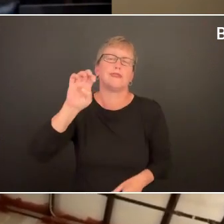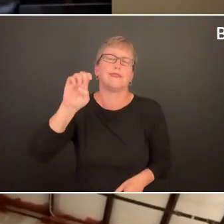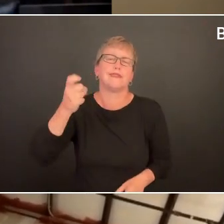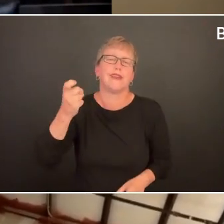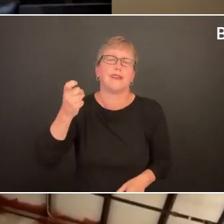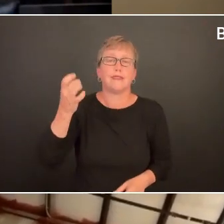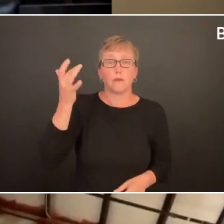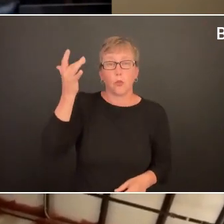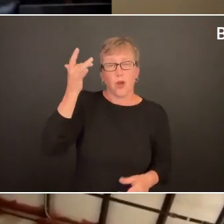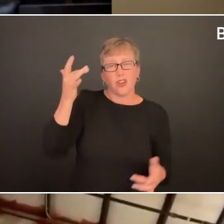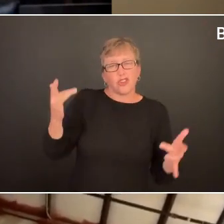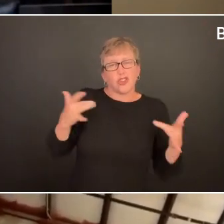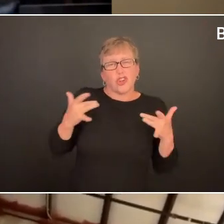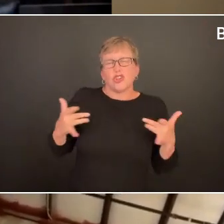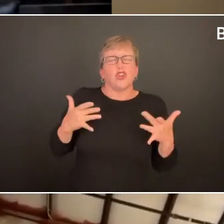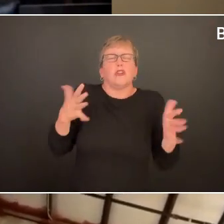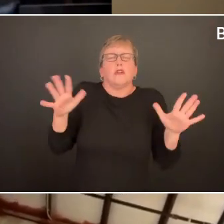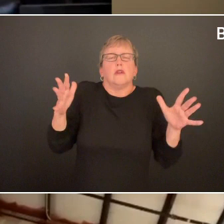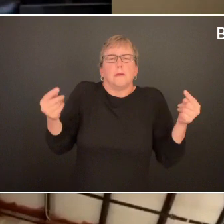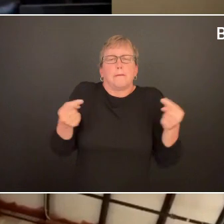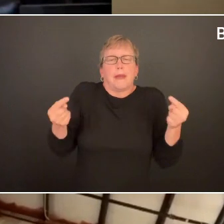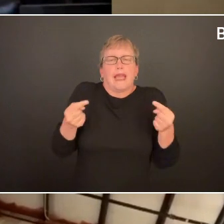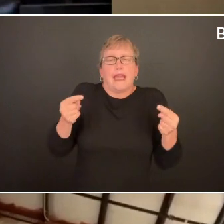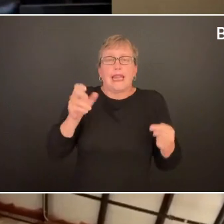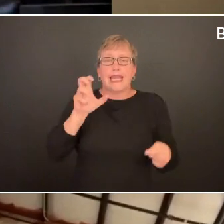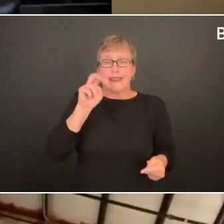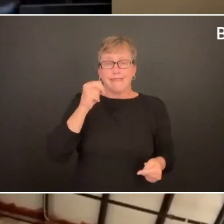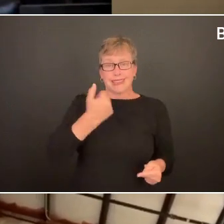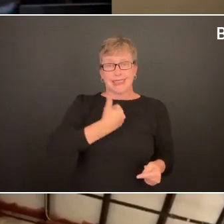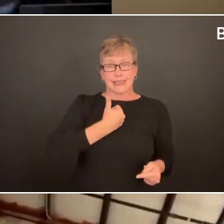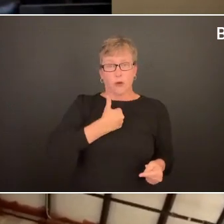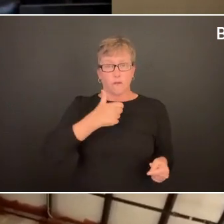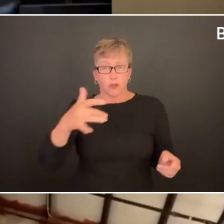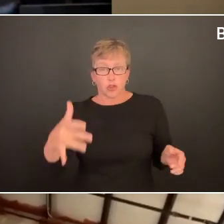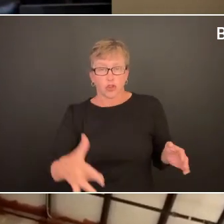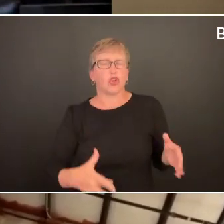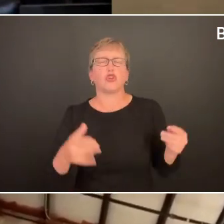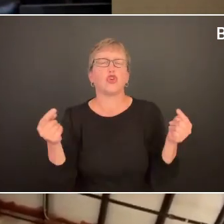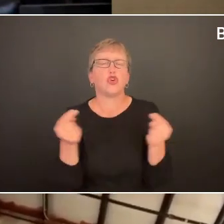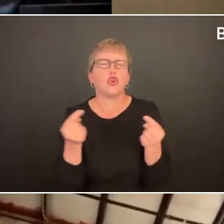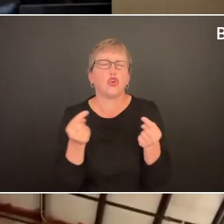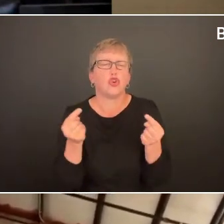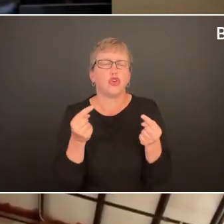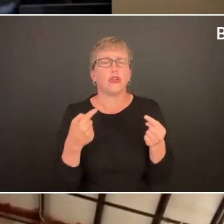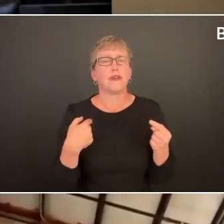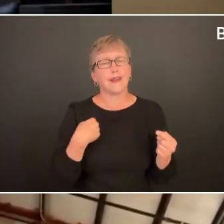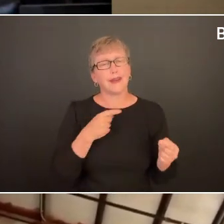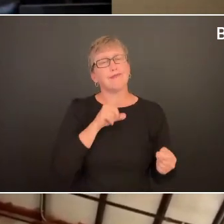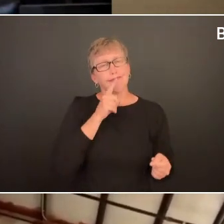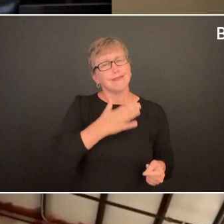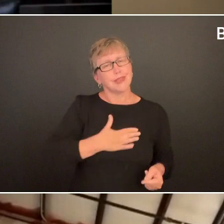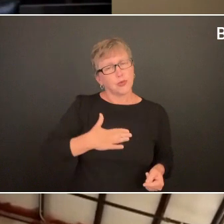after I got injured, I was not interested in sex, just because just touching hurts. I mean, me touching myself